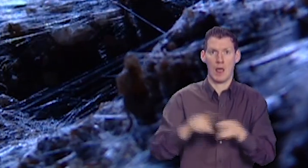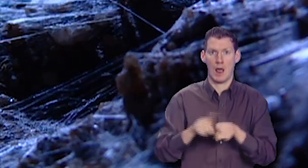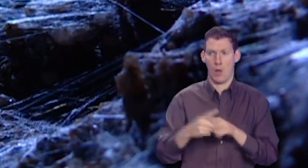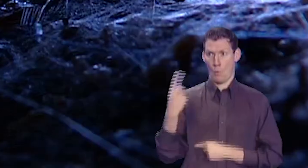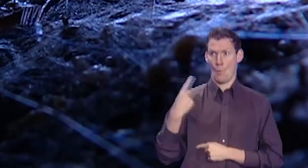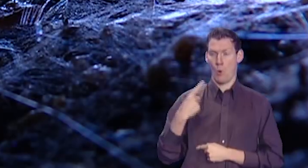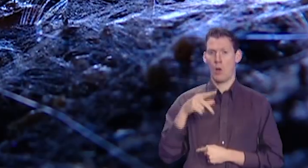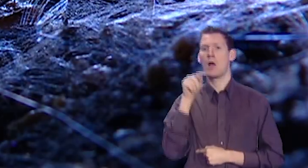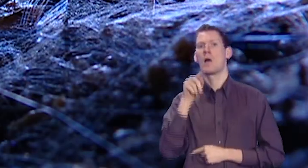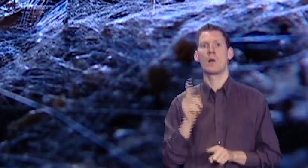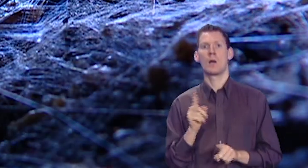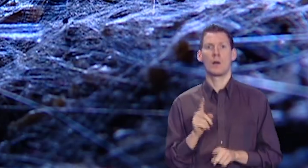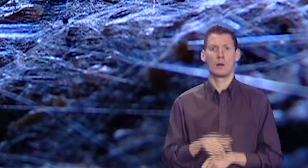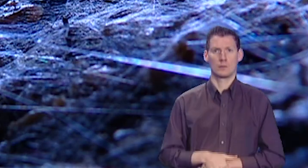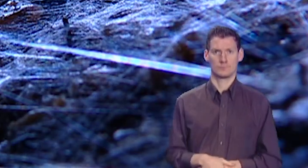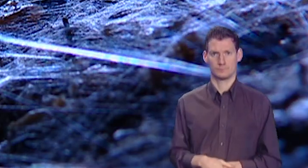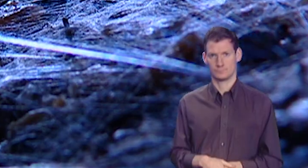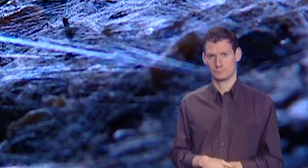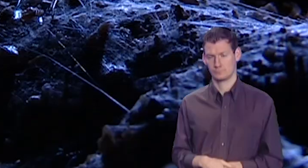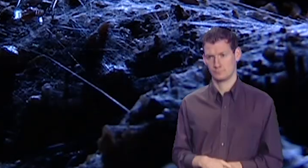early warning system.